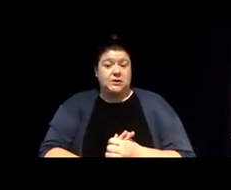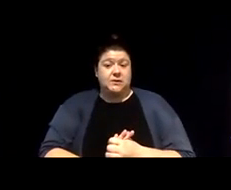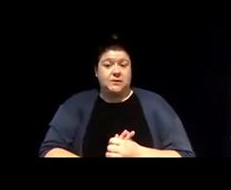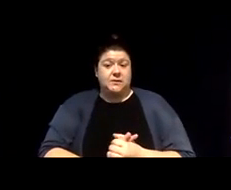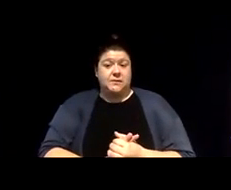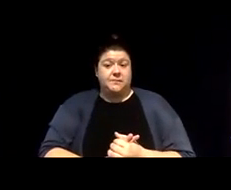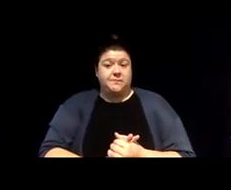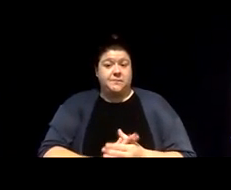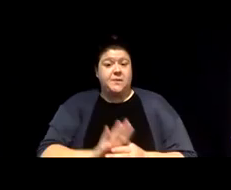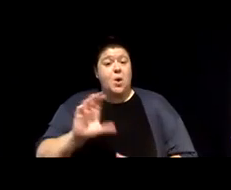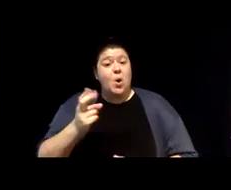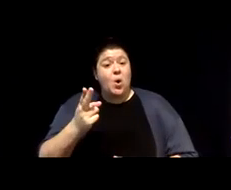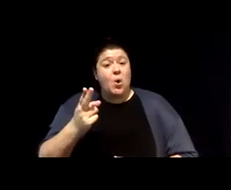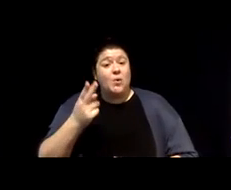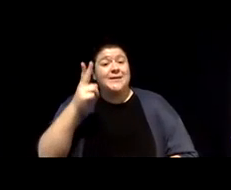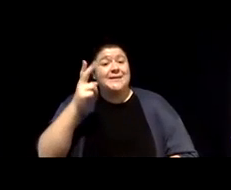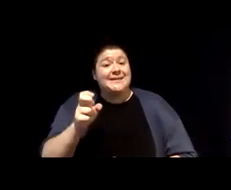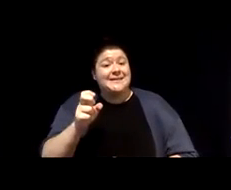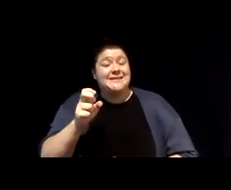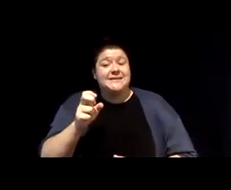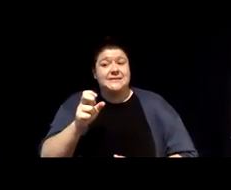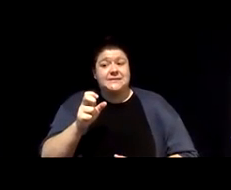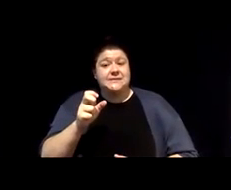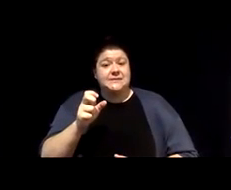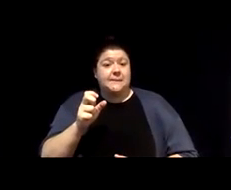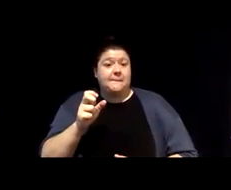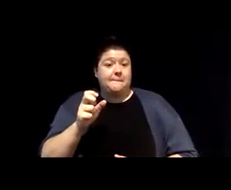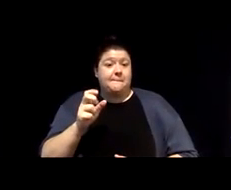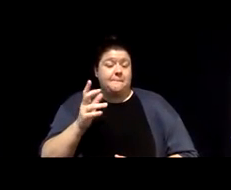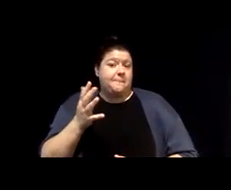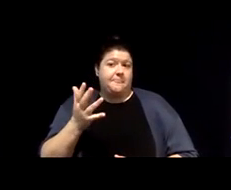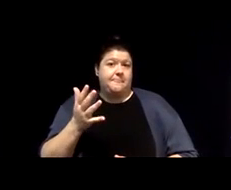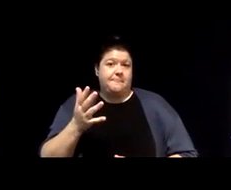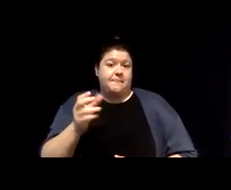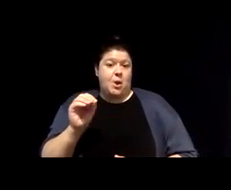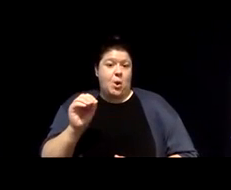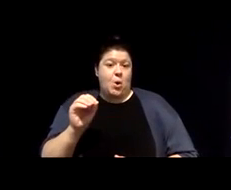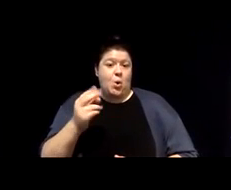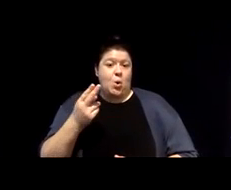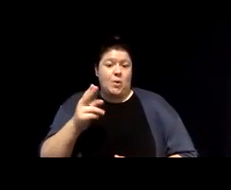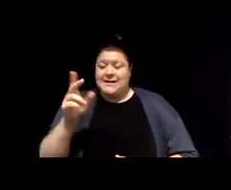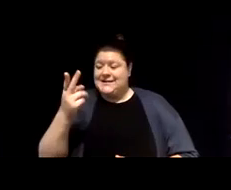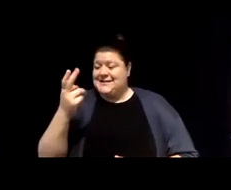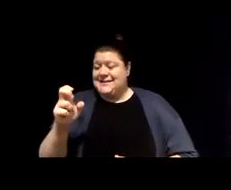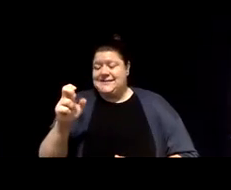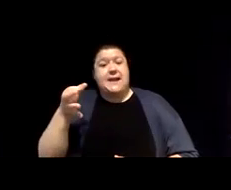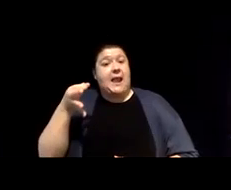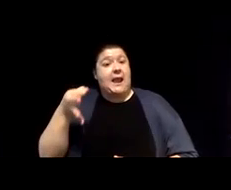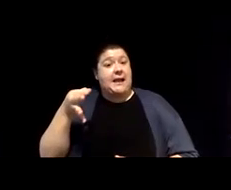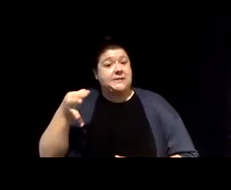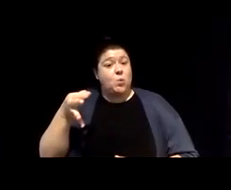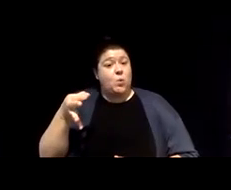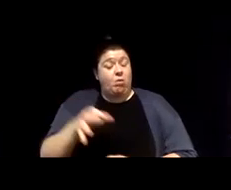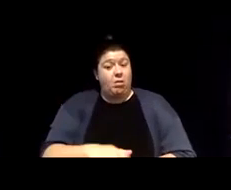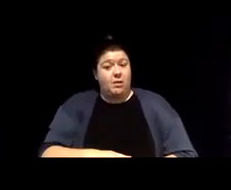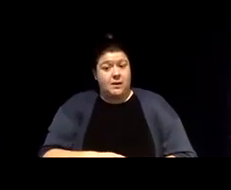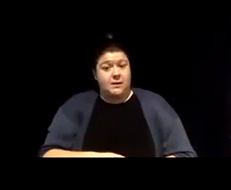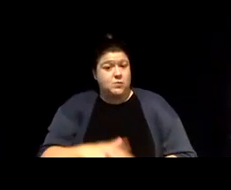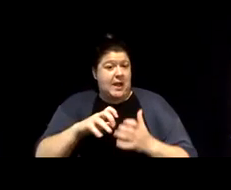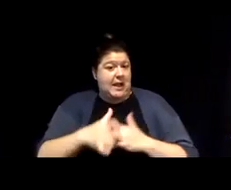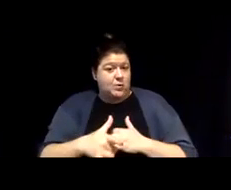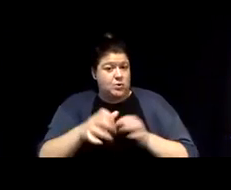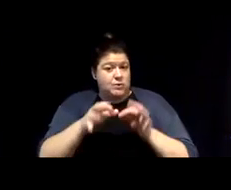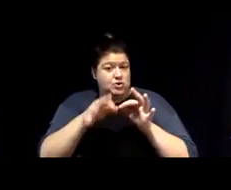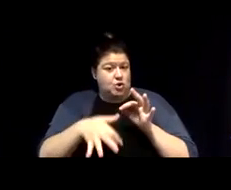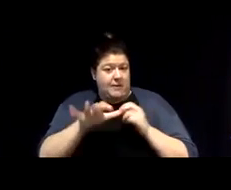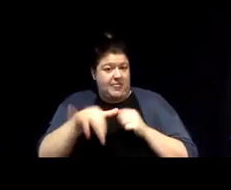oh, he's just a big, pardon my French here, but I'm going to say, oh, he's just a big asshole. Well, how are you going to